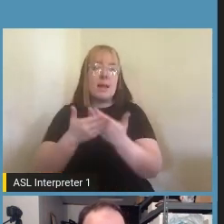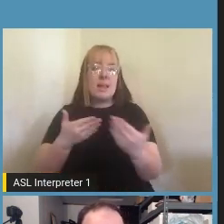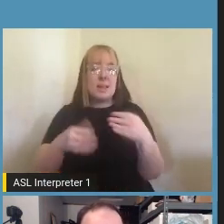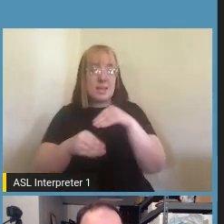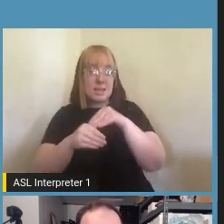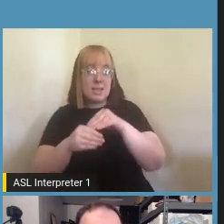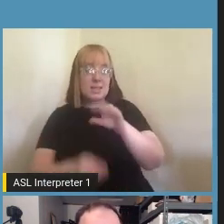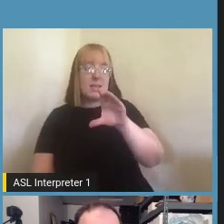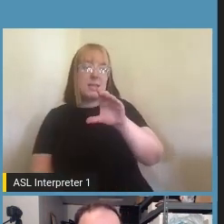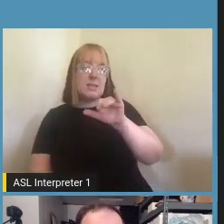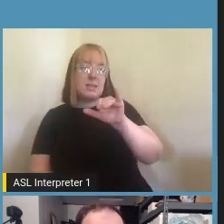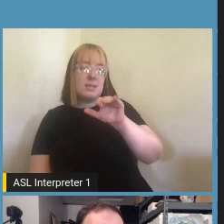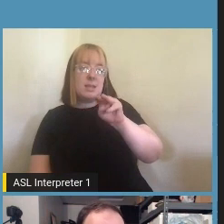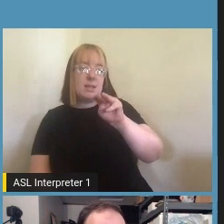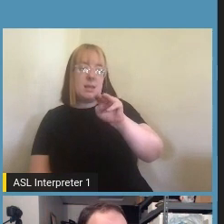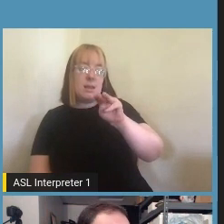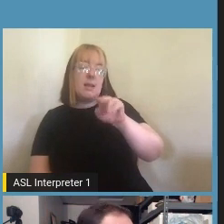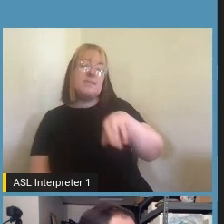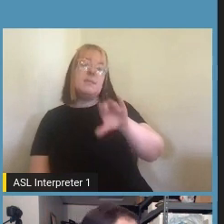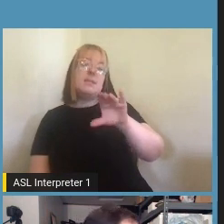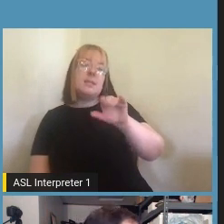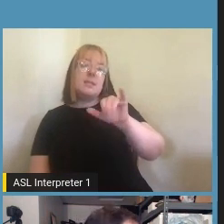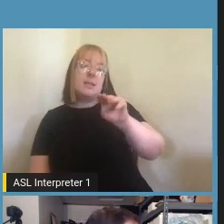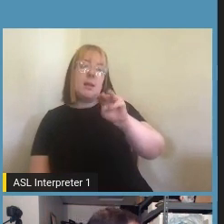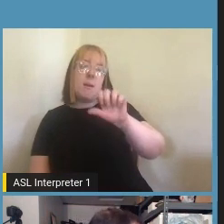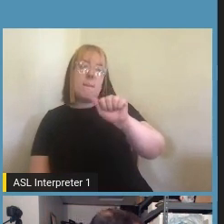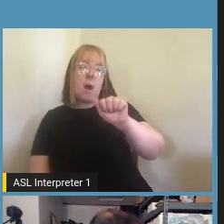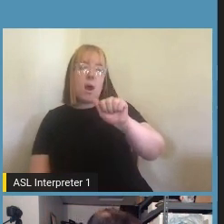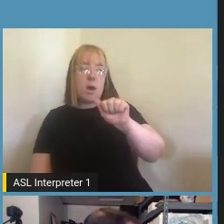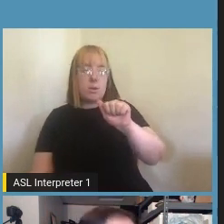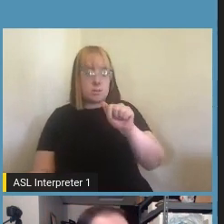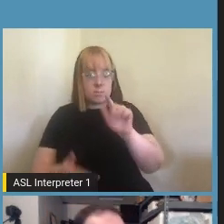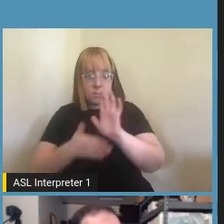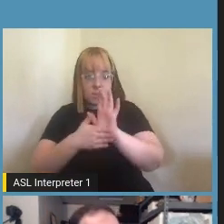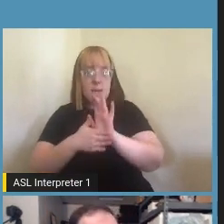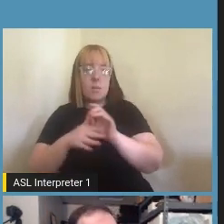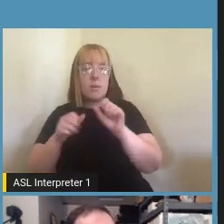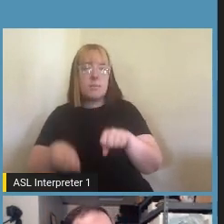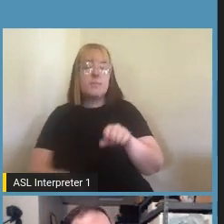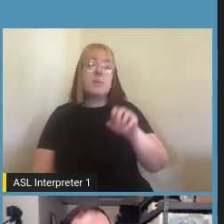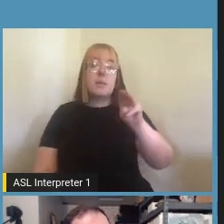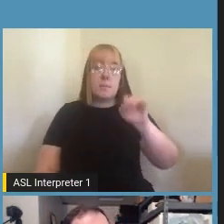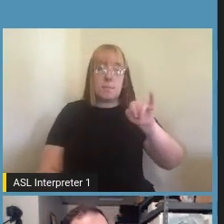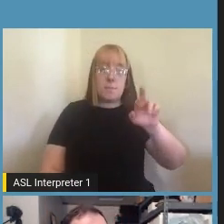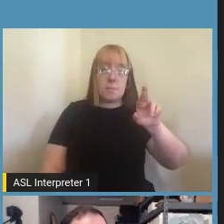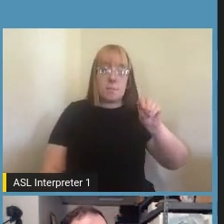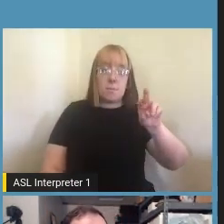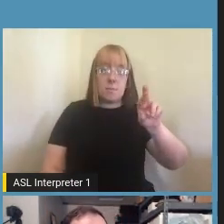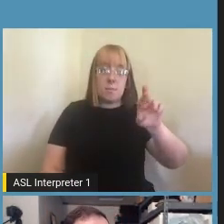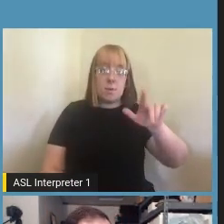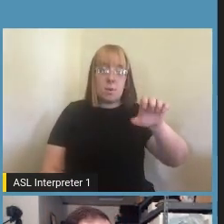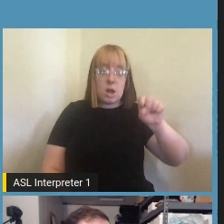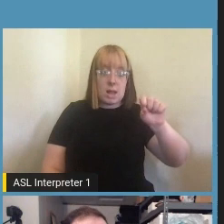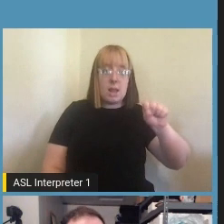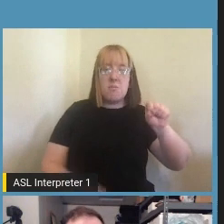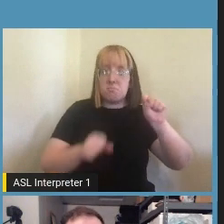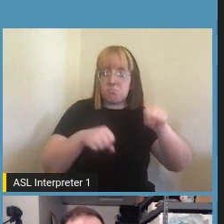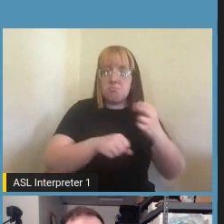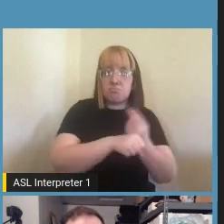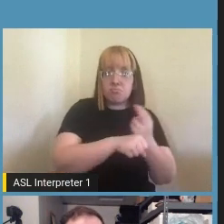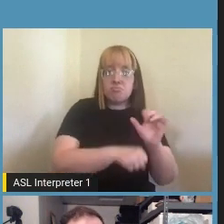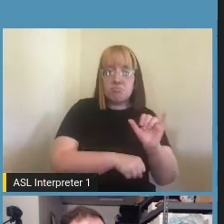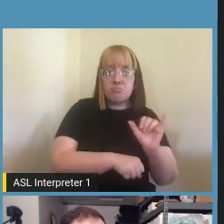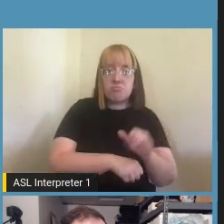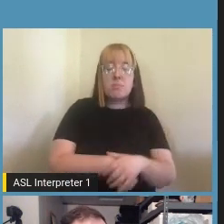settings. Mirrorless cameras, that's what we've started using a lot, and these are not a